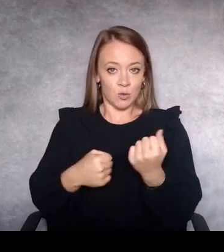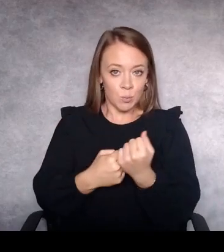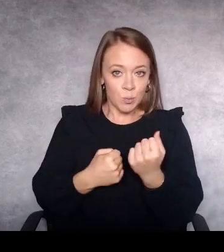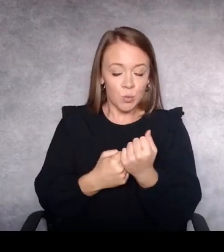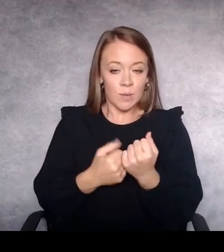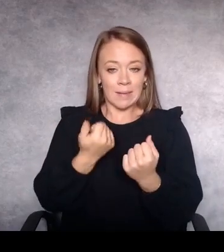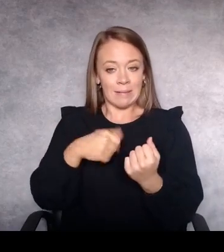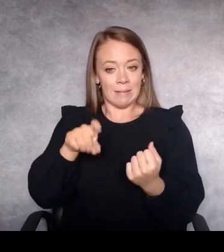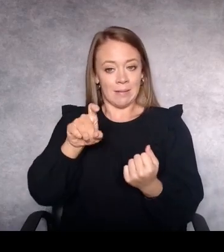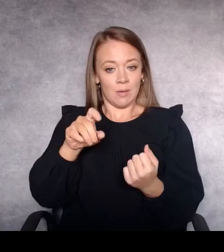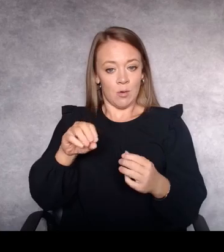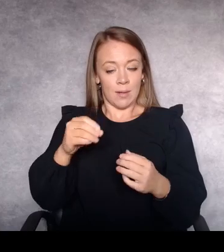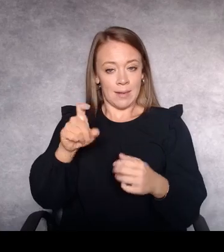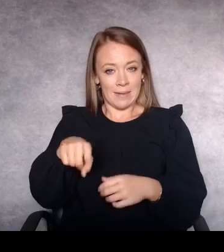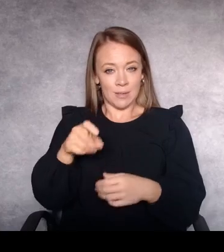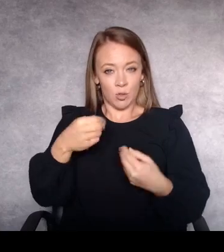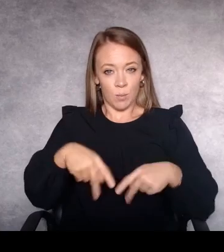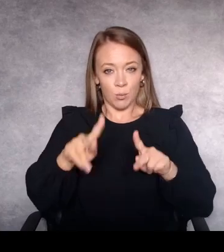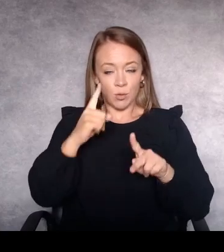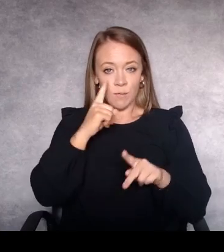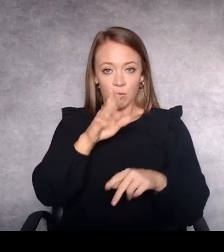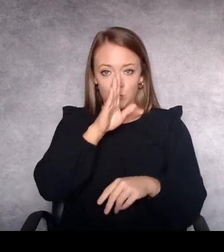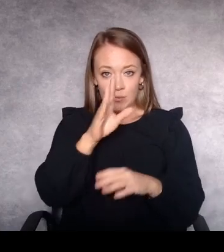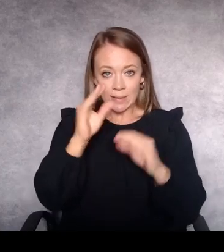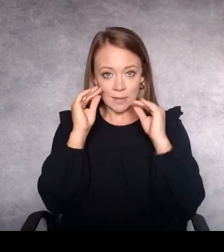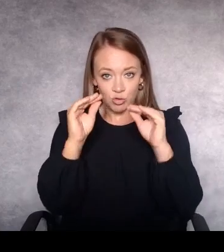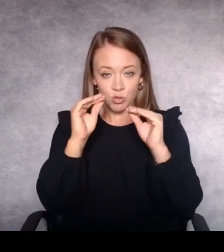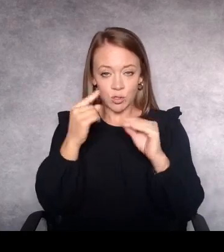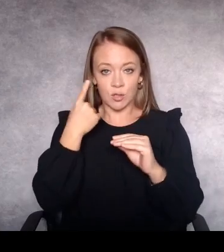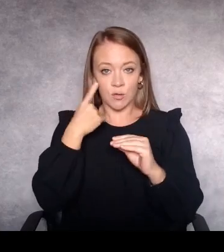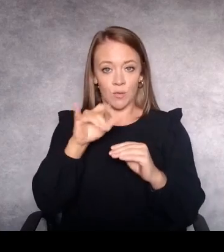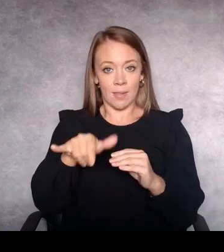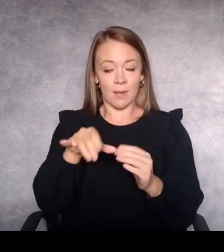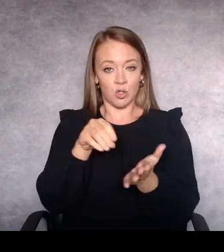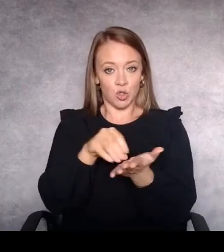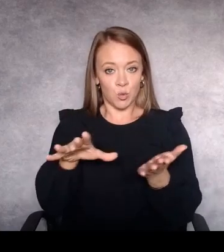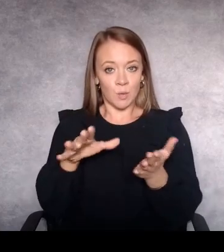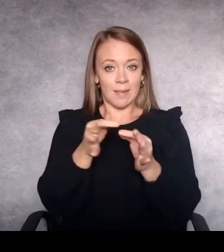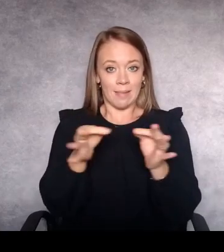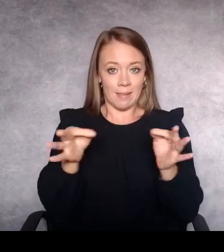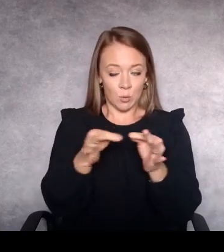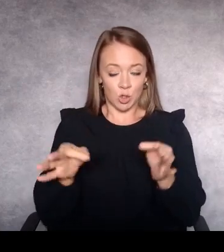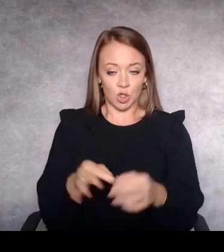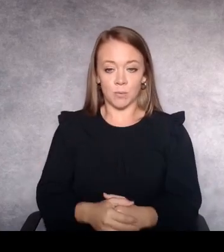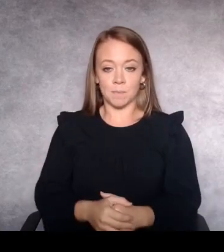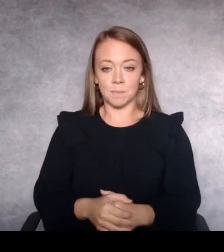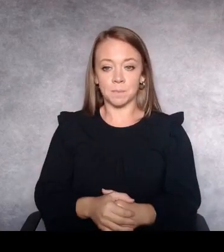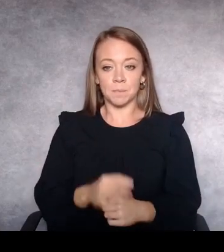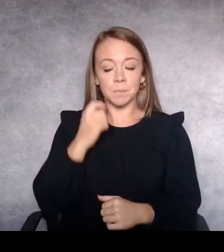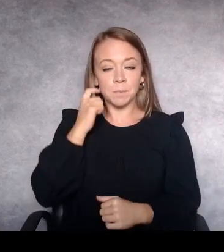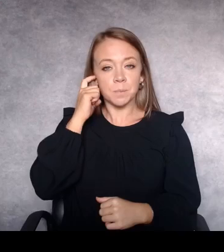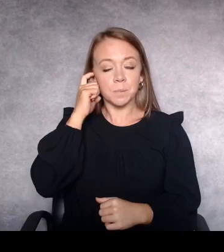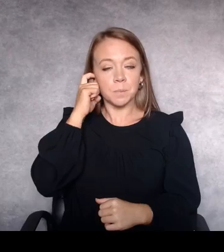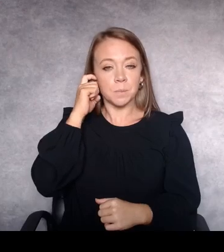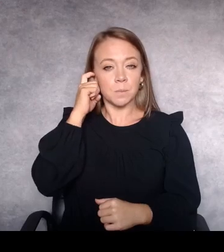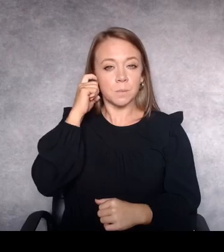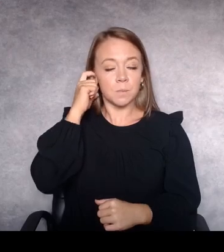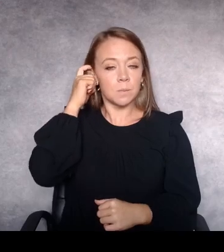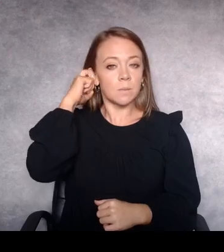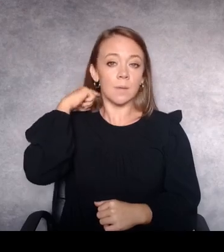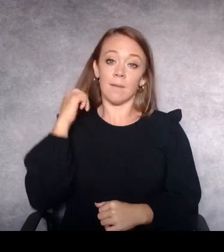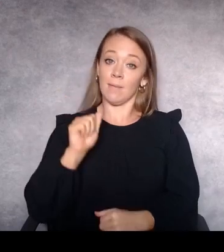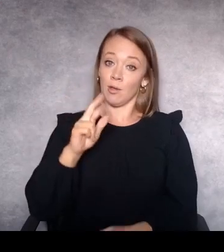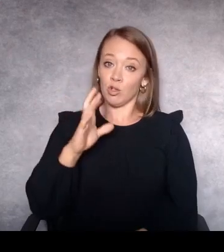and any necessary opportunities for direct instruction in the child's language and communication mode. If the